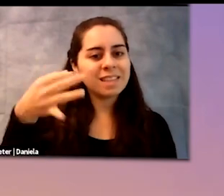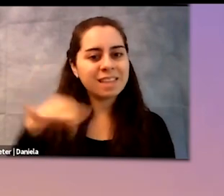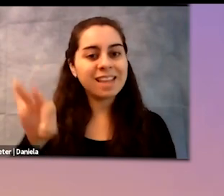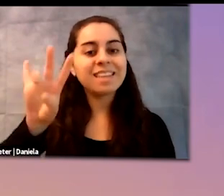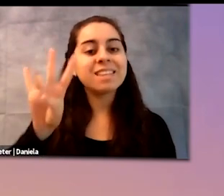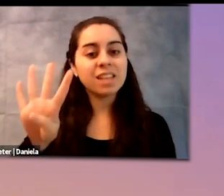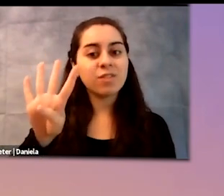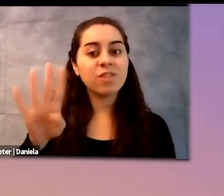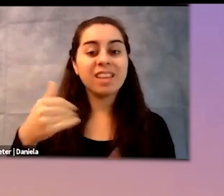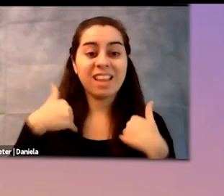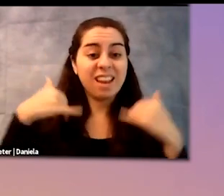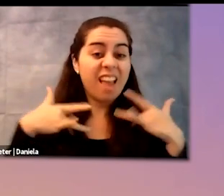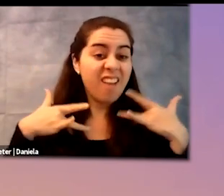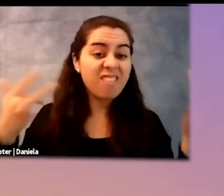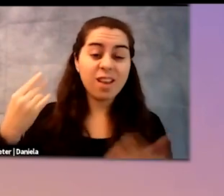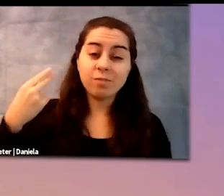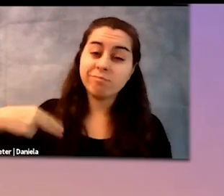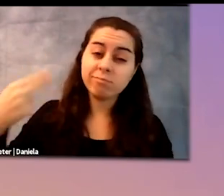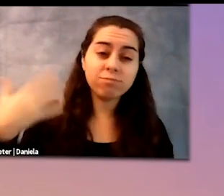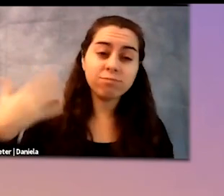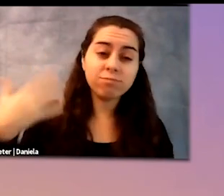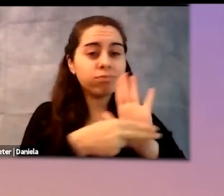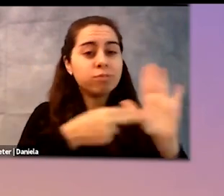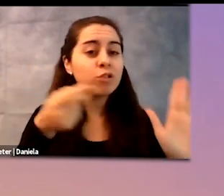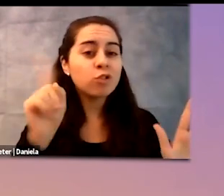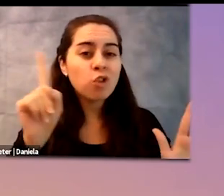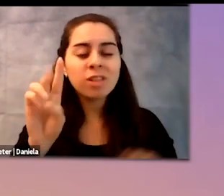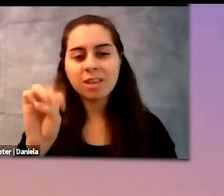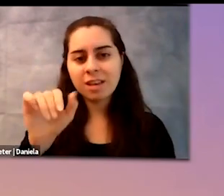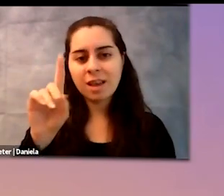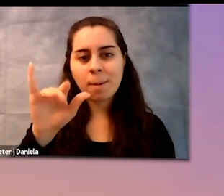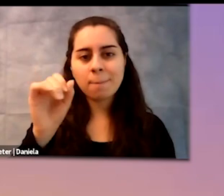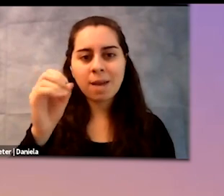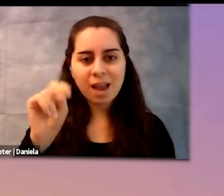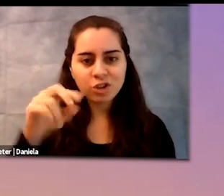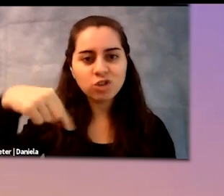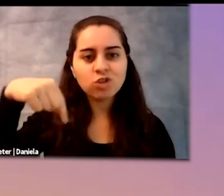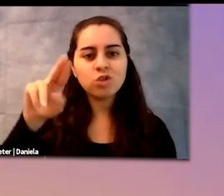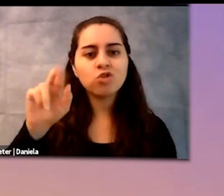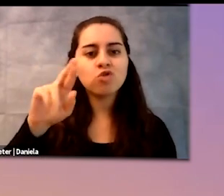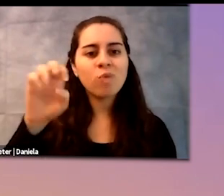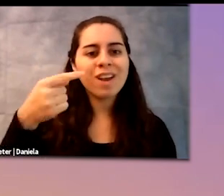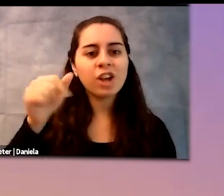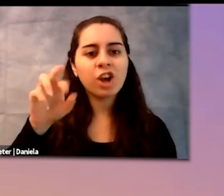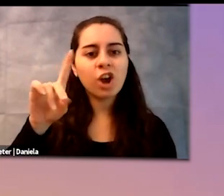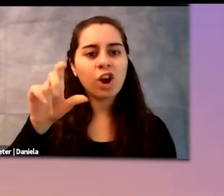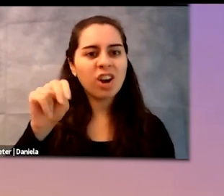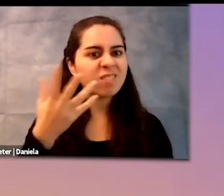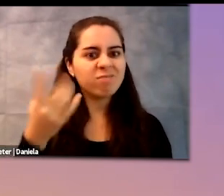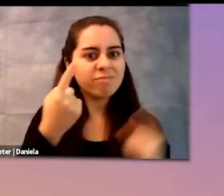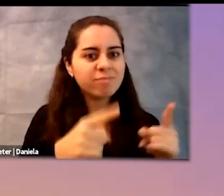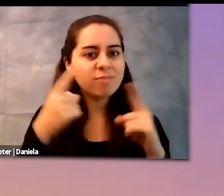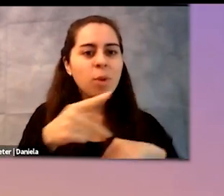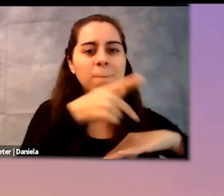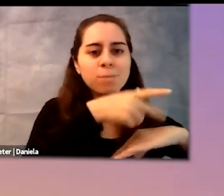was a historic event at Madison Square Garden, bringing together the African-American community and the Puerto Rican community in